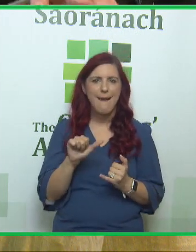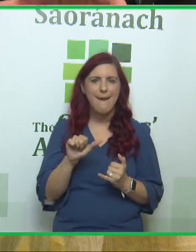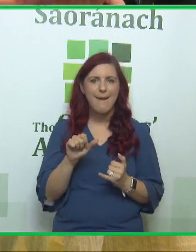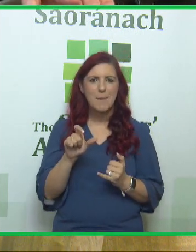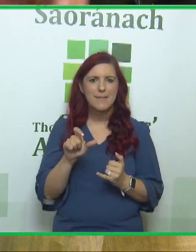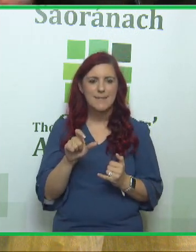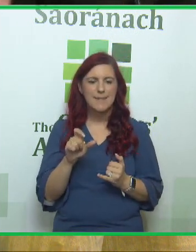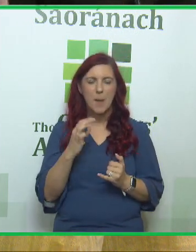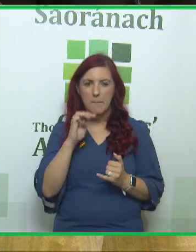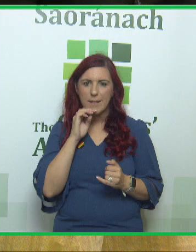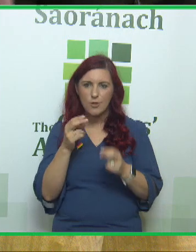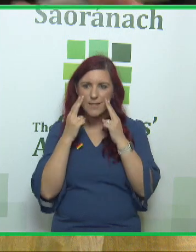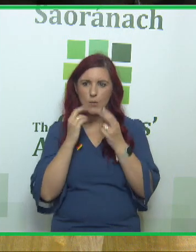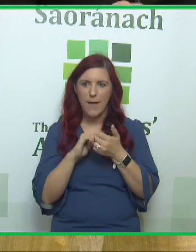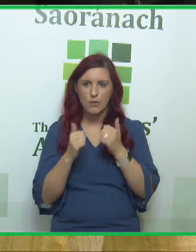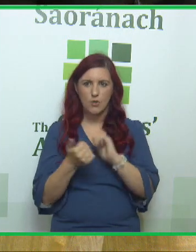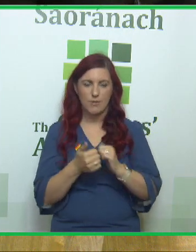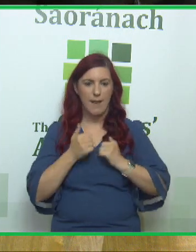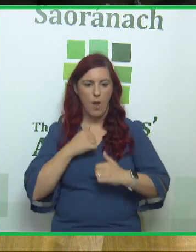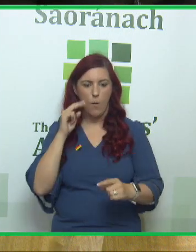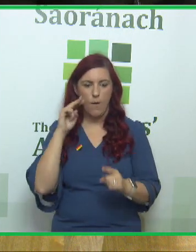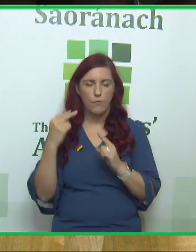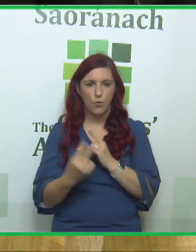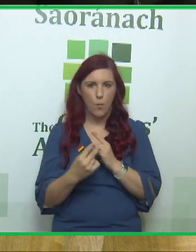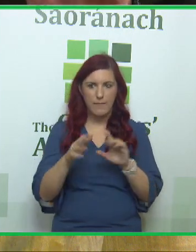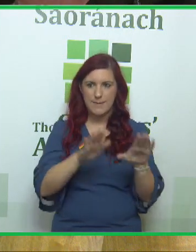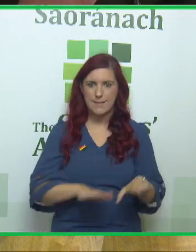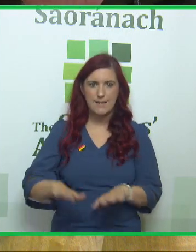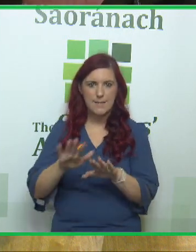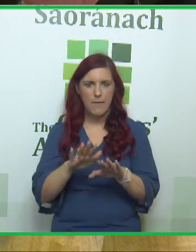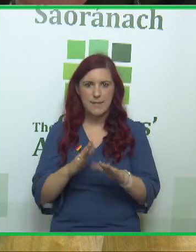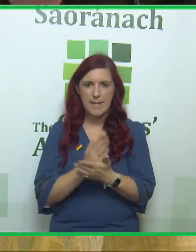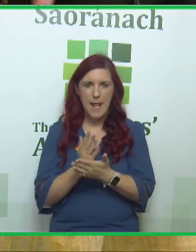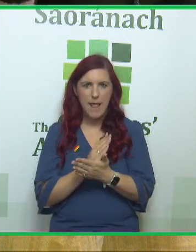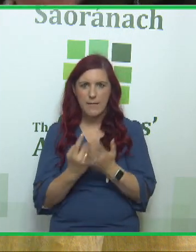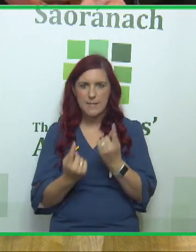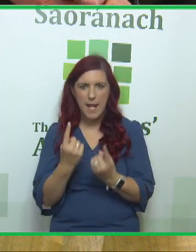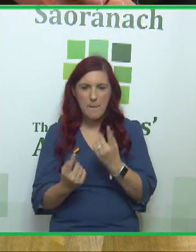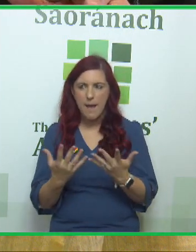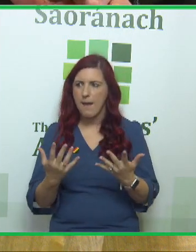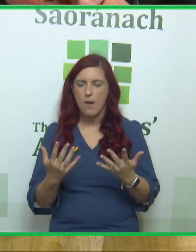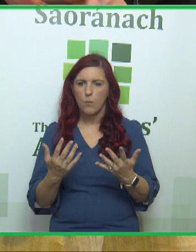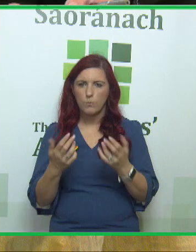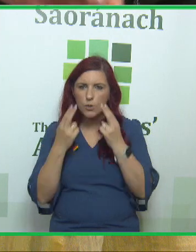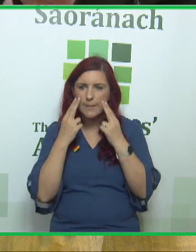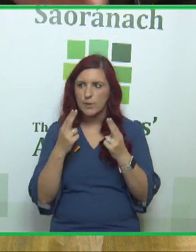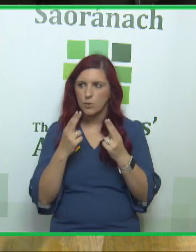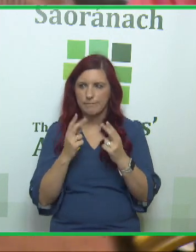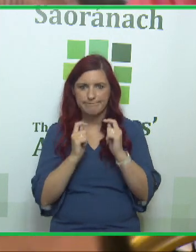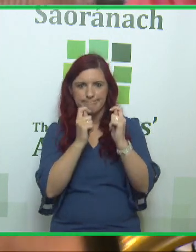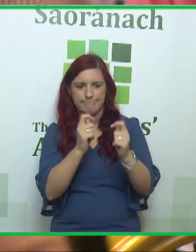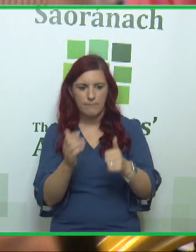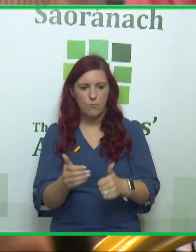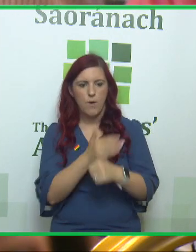does need to be a change in our view of this dilemma. There does need to be a higher priority placed on